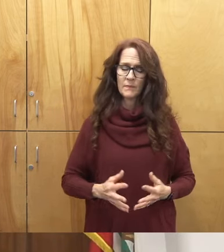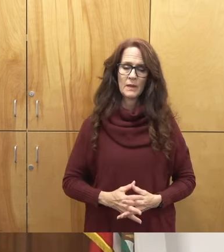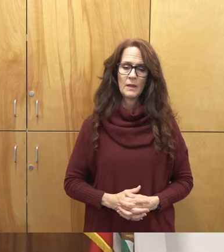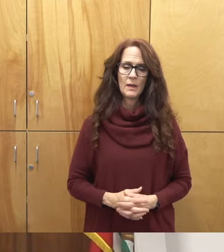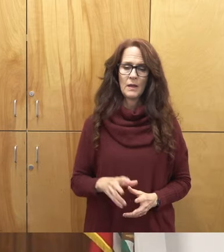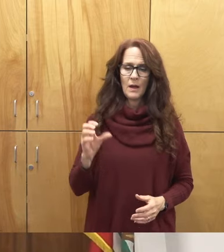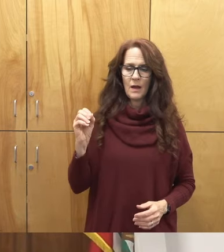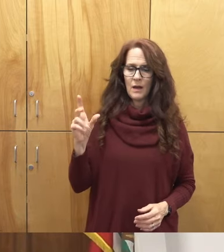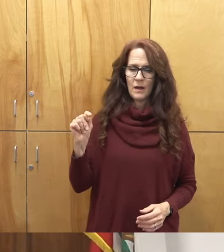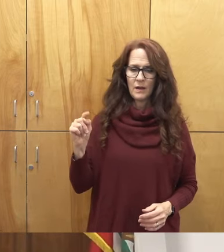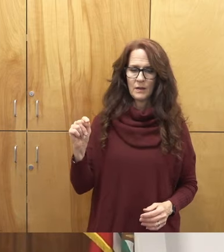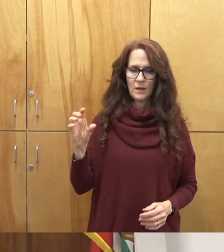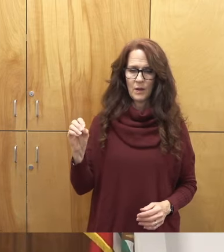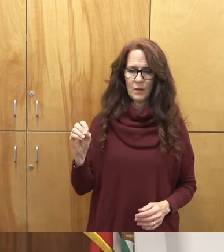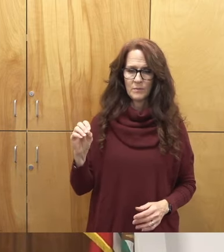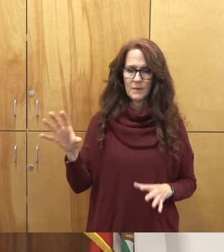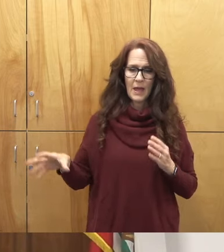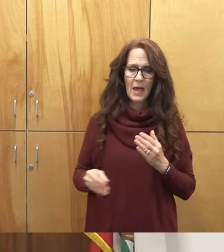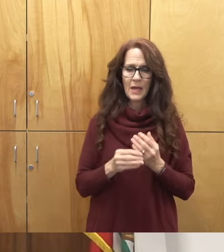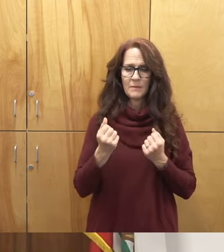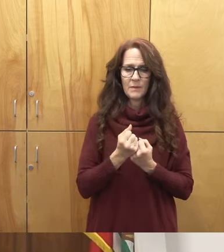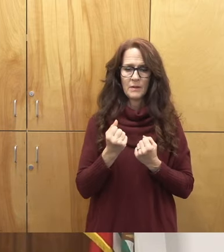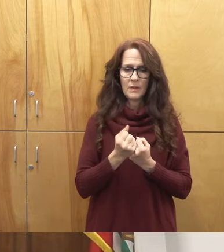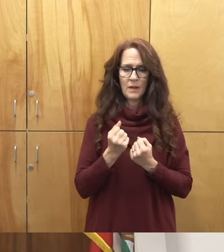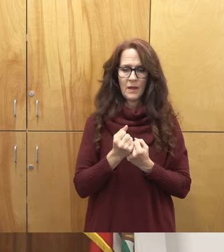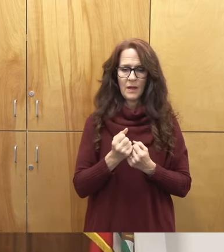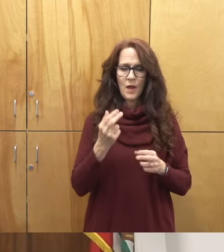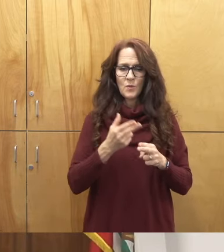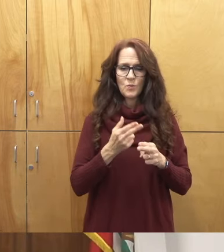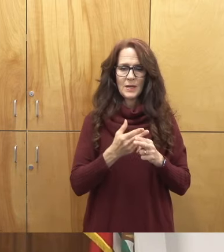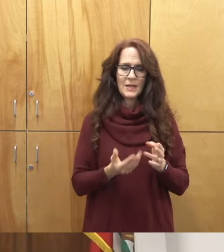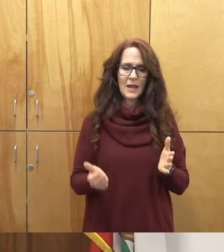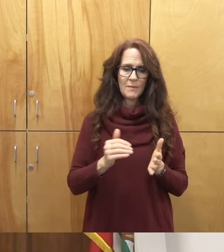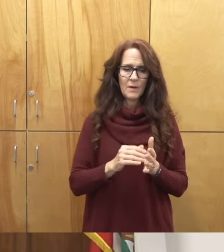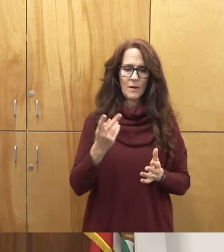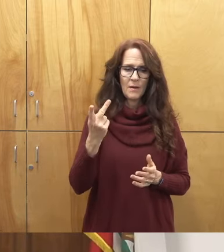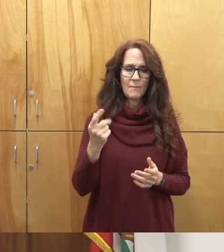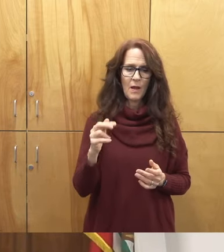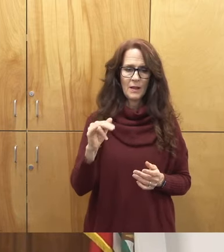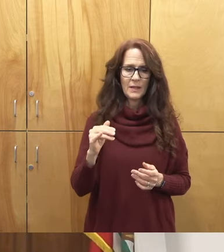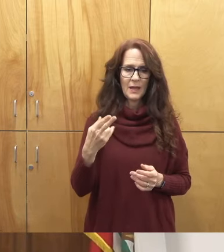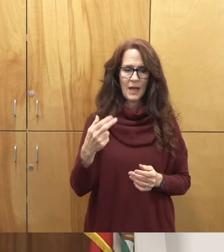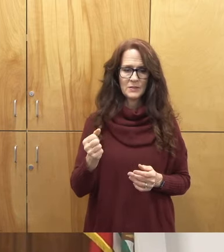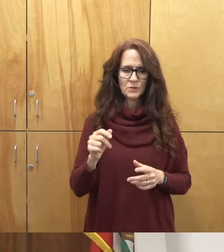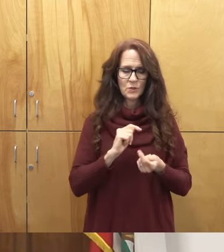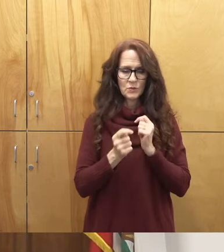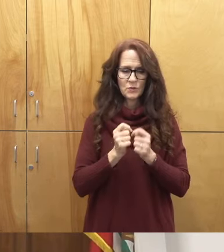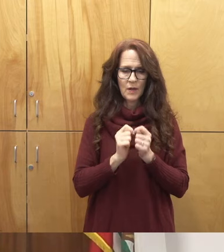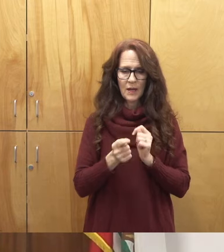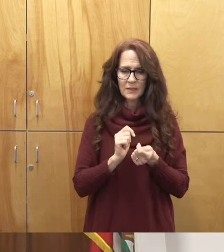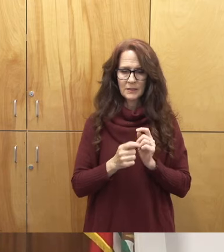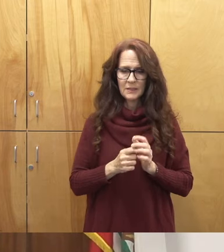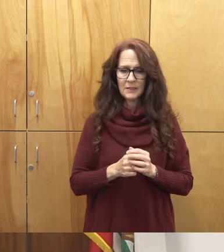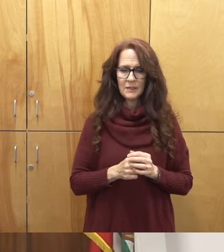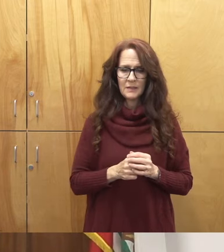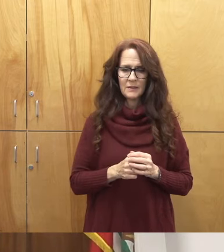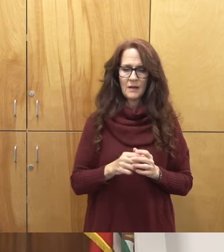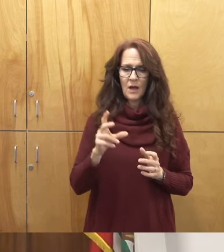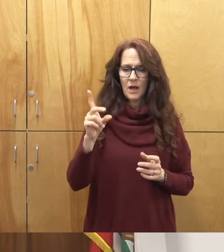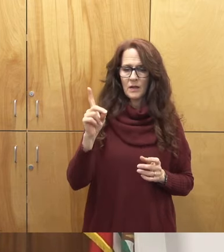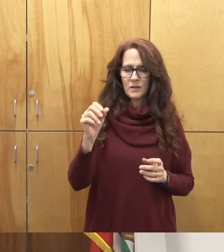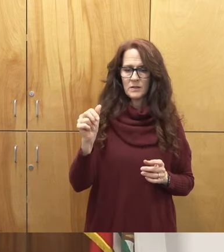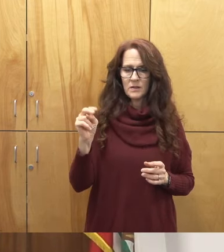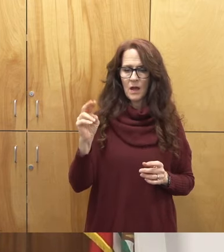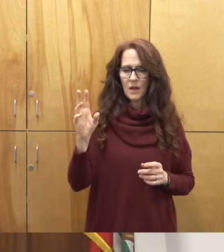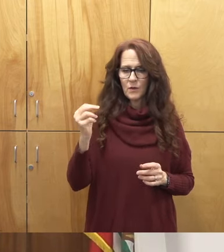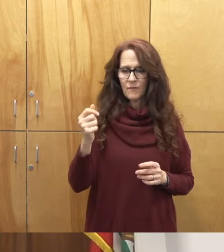I just wanted to add my support to the renaming of the Poly High School track in honor of Don Norford. As